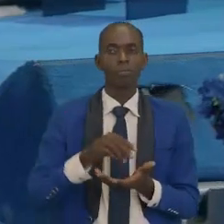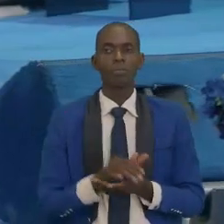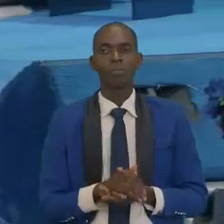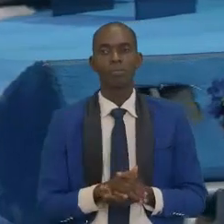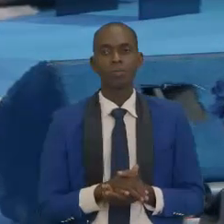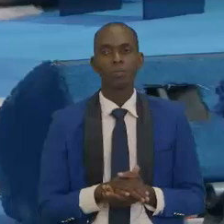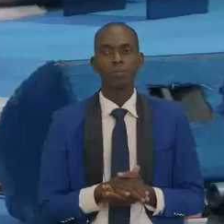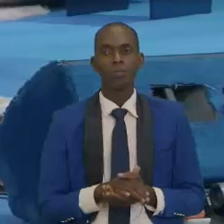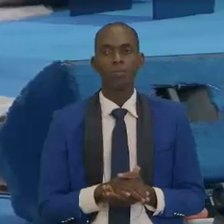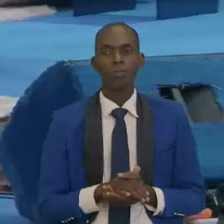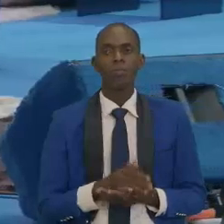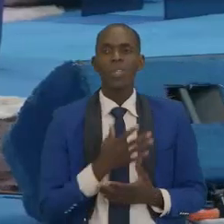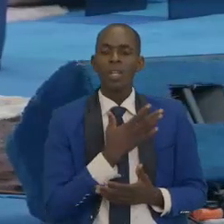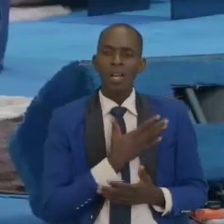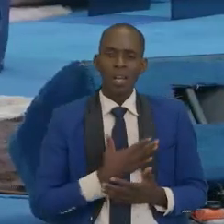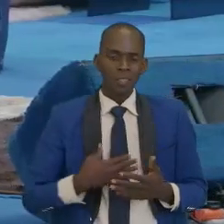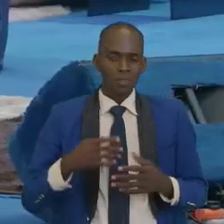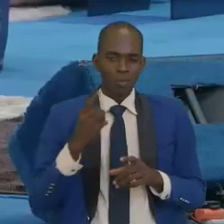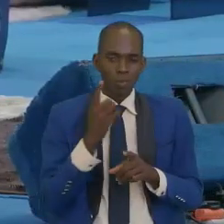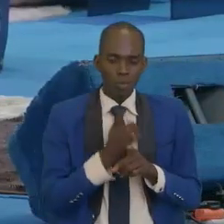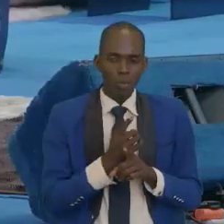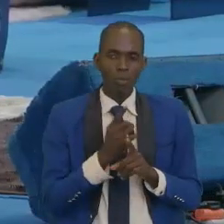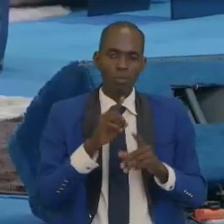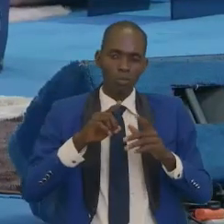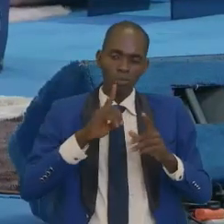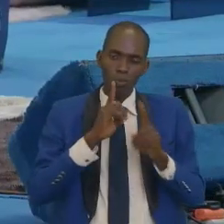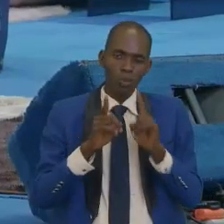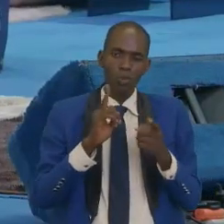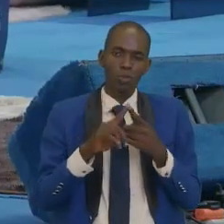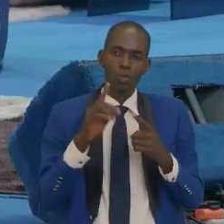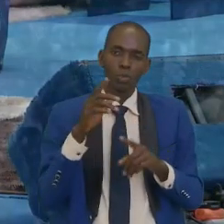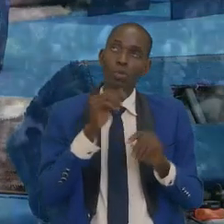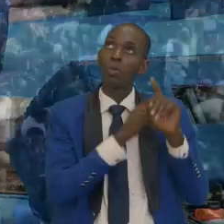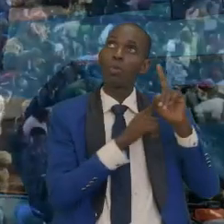And quietly tell the Lord there, as you are standing up,